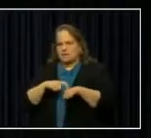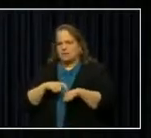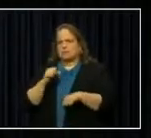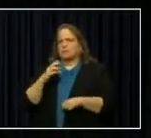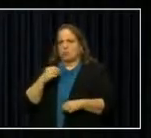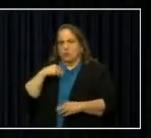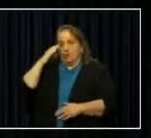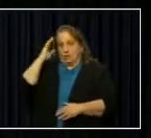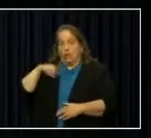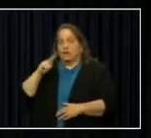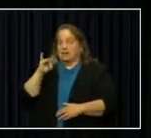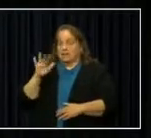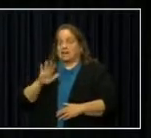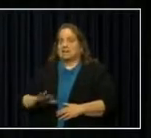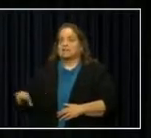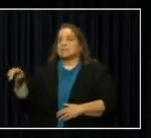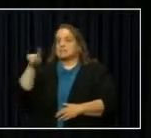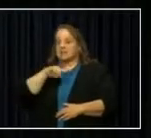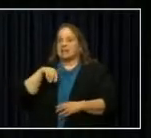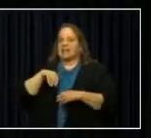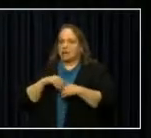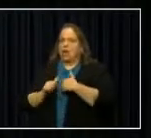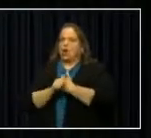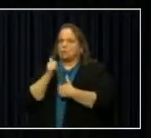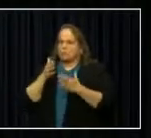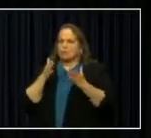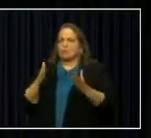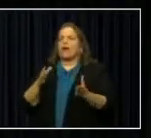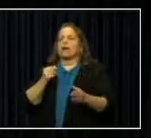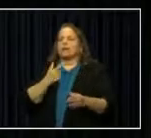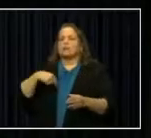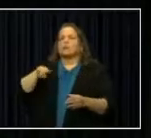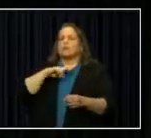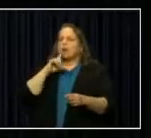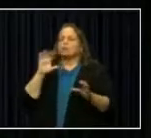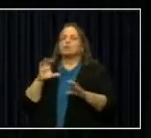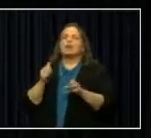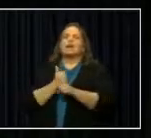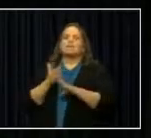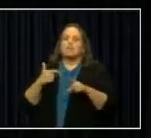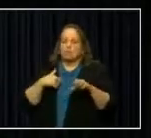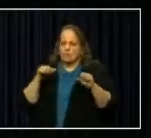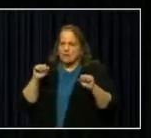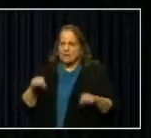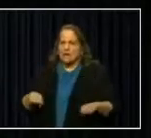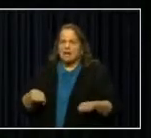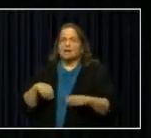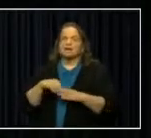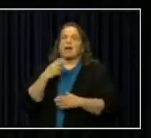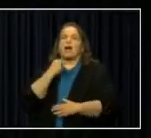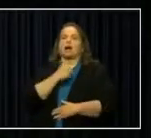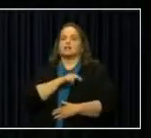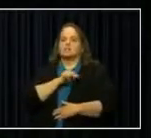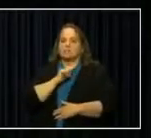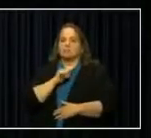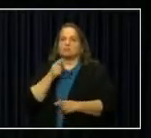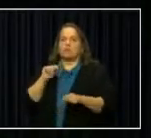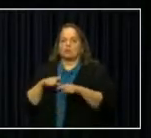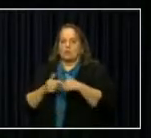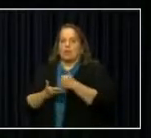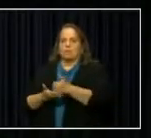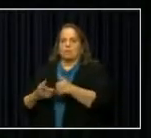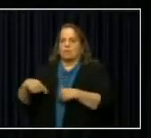that Kentuckians out there are in harm's way, and we are doing everything we can, and our hospitals are, to help